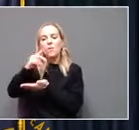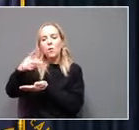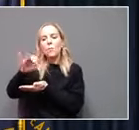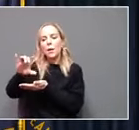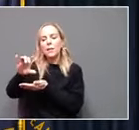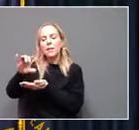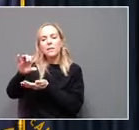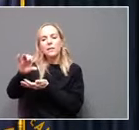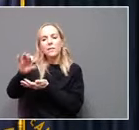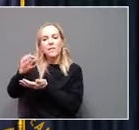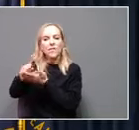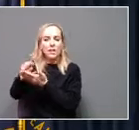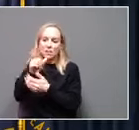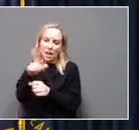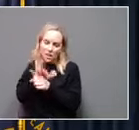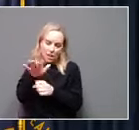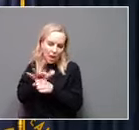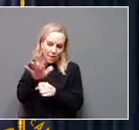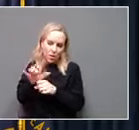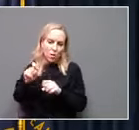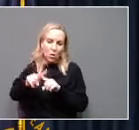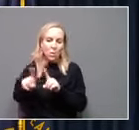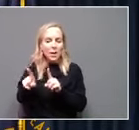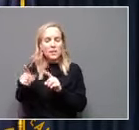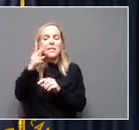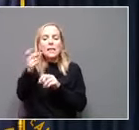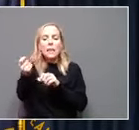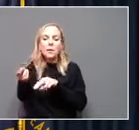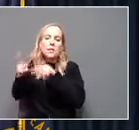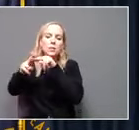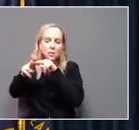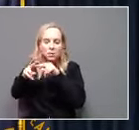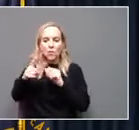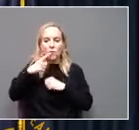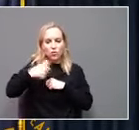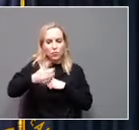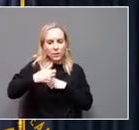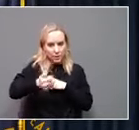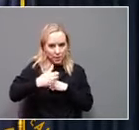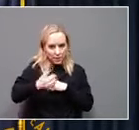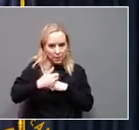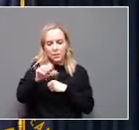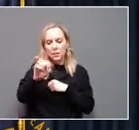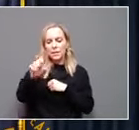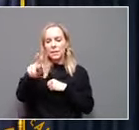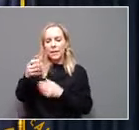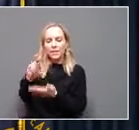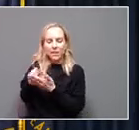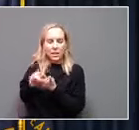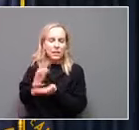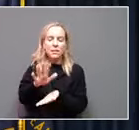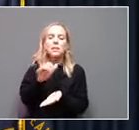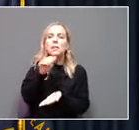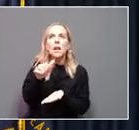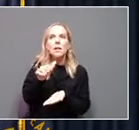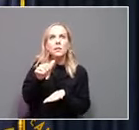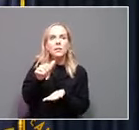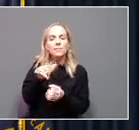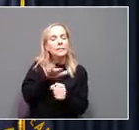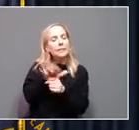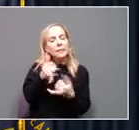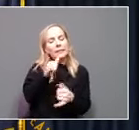enough, but there is an increase. Transportation SEEK funding, again, not nearly enough,